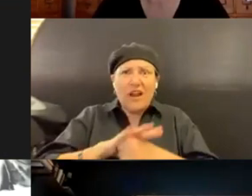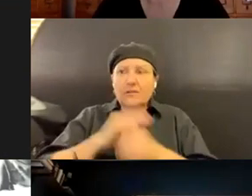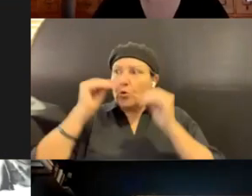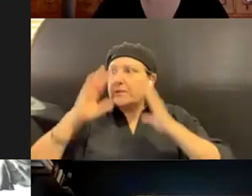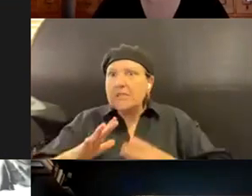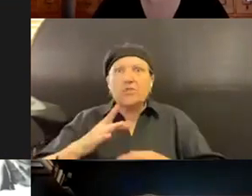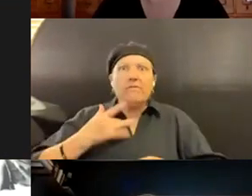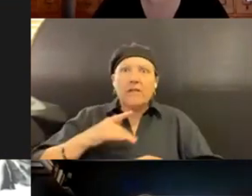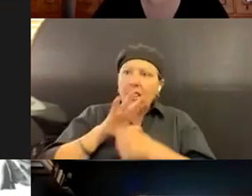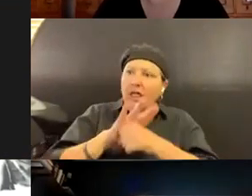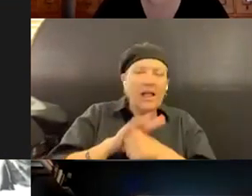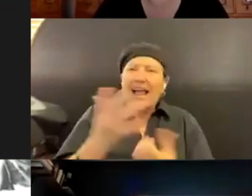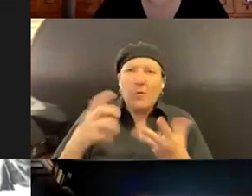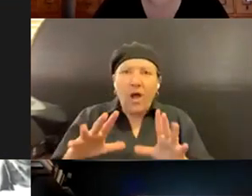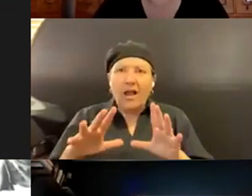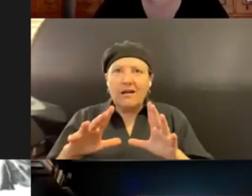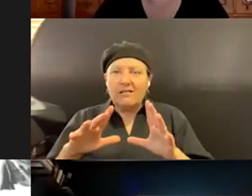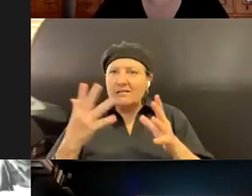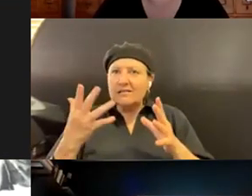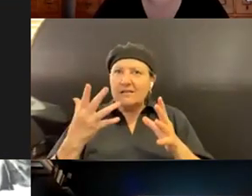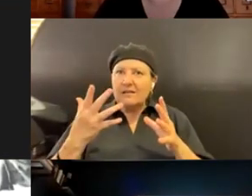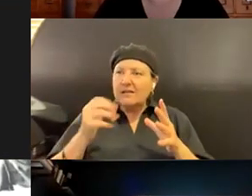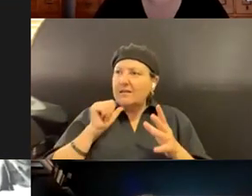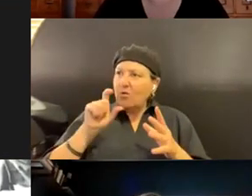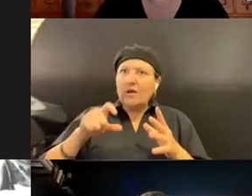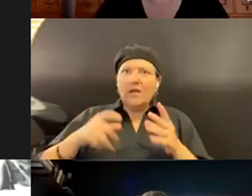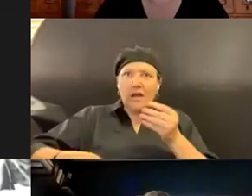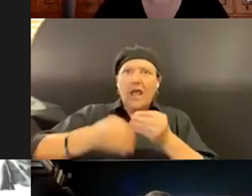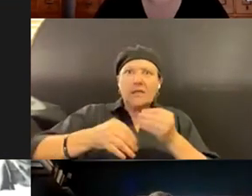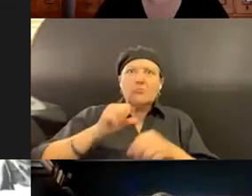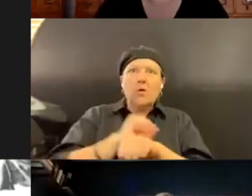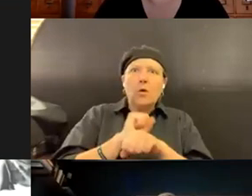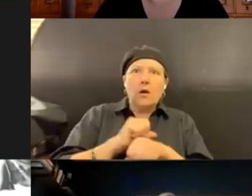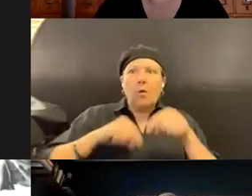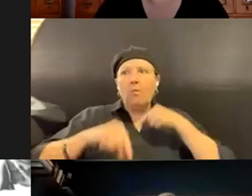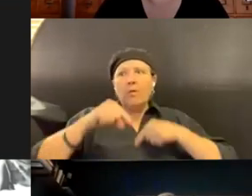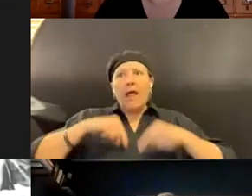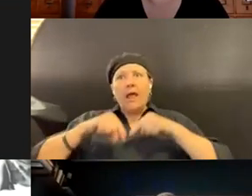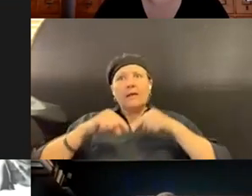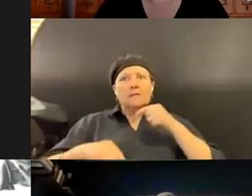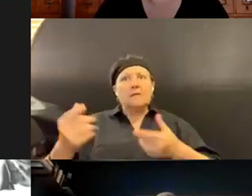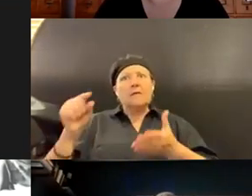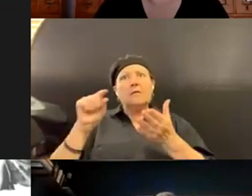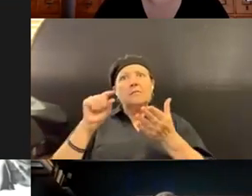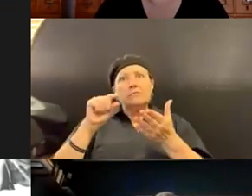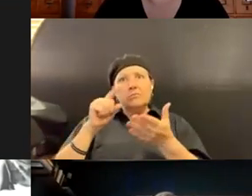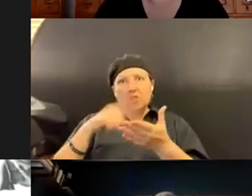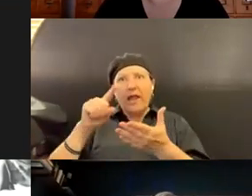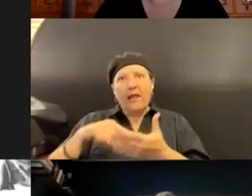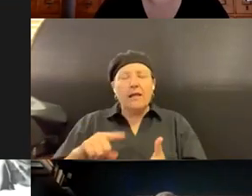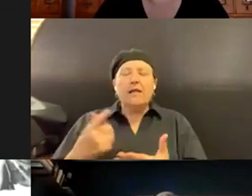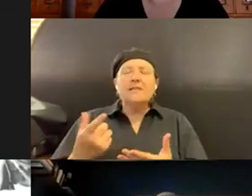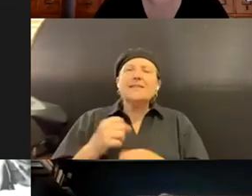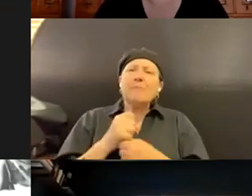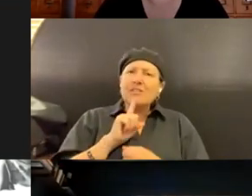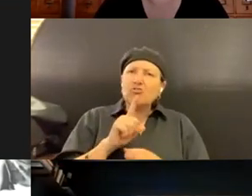they're taking on a bunch of extra work that they have to go back to and try to regrade and stuff. So, let's just make sure that we're